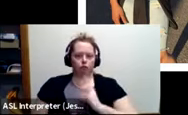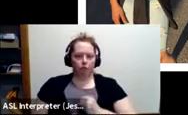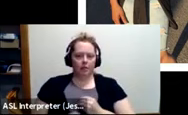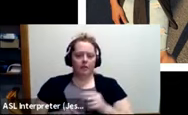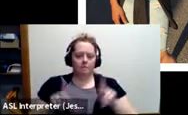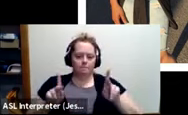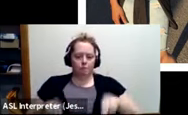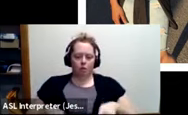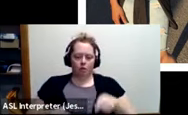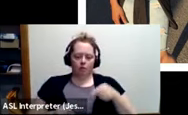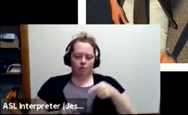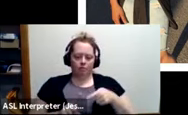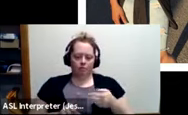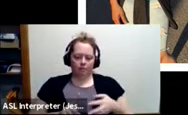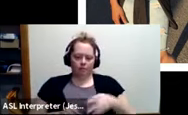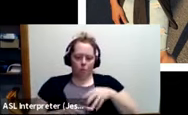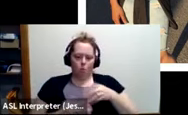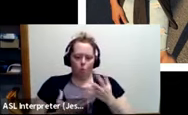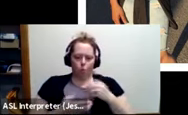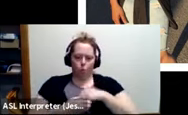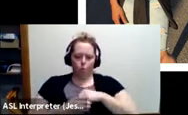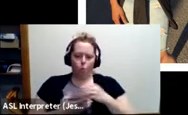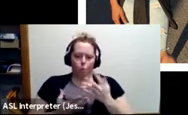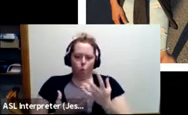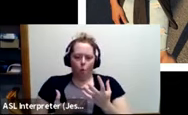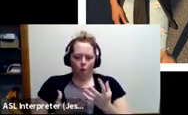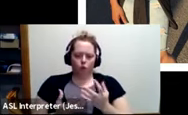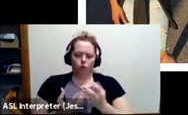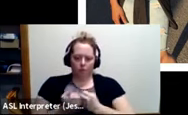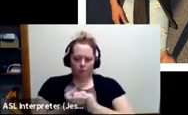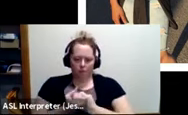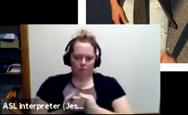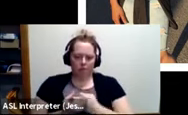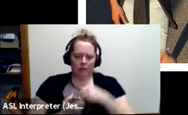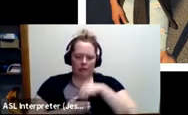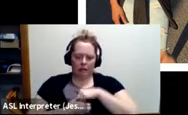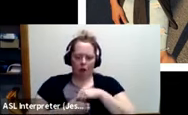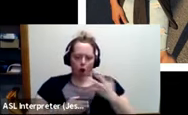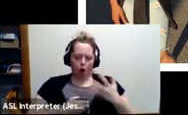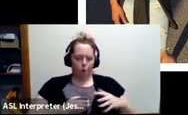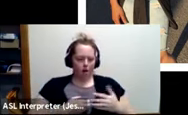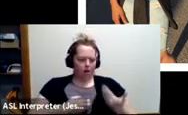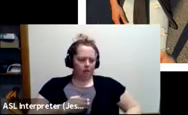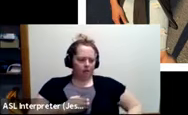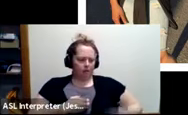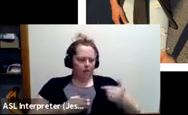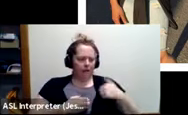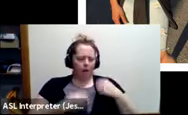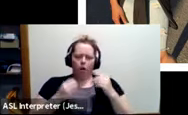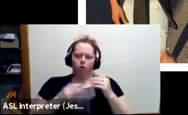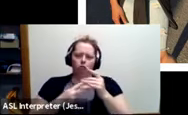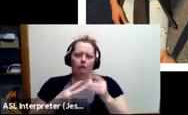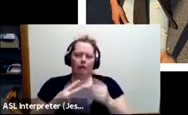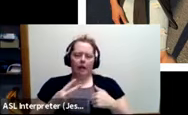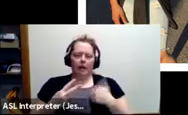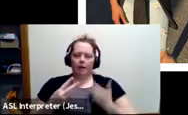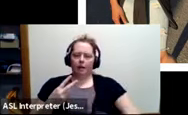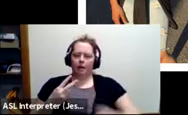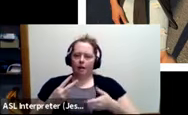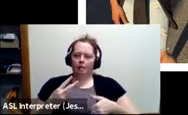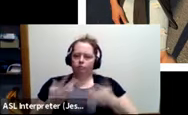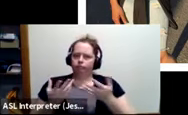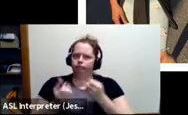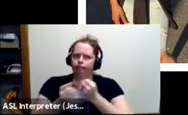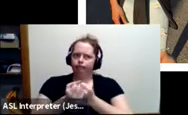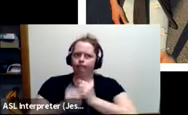Being Black comes first, and we have no choice with that. So please, with me, I have donated to both, and I challenge